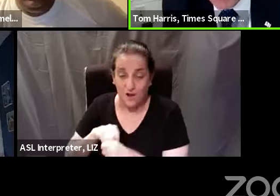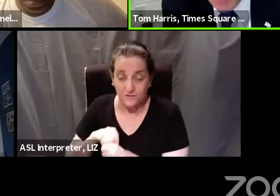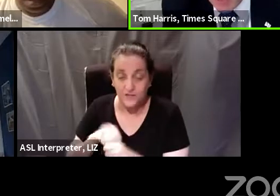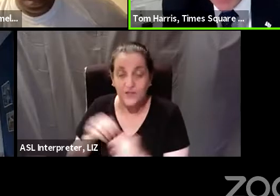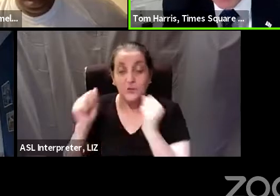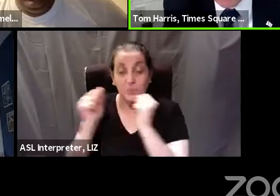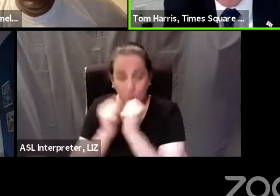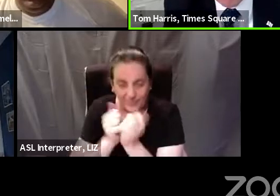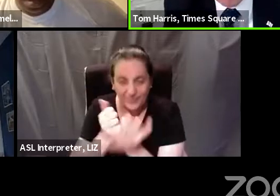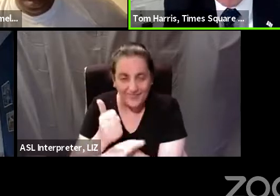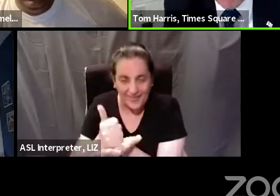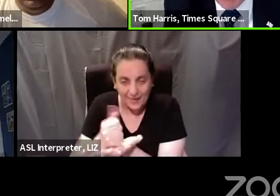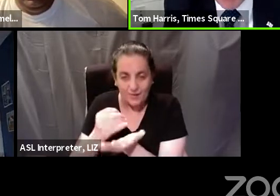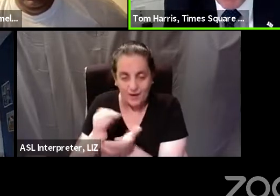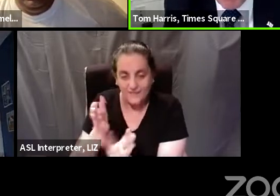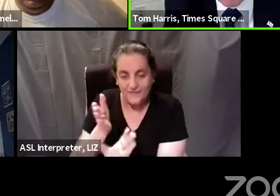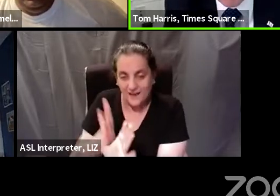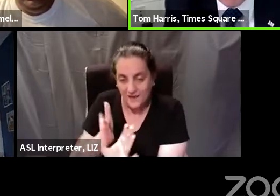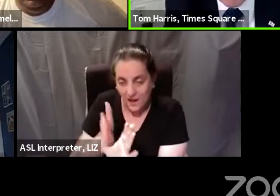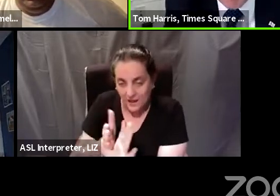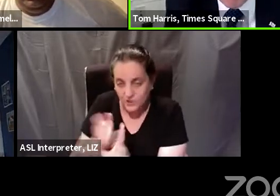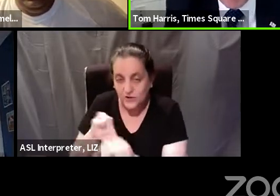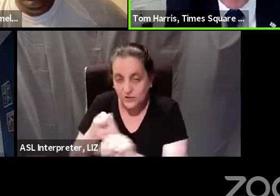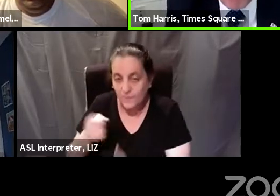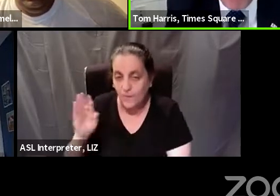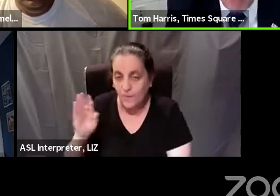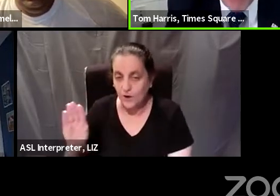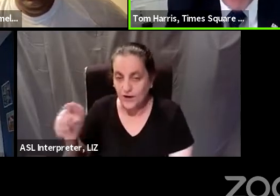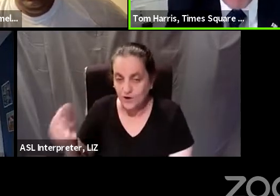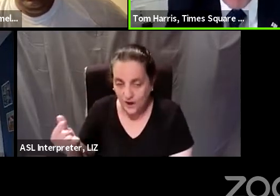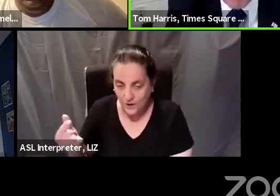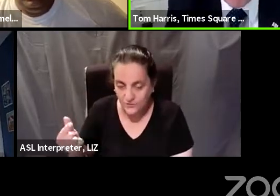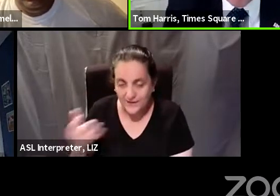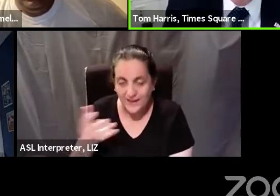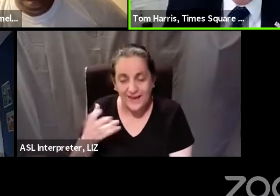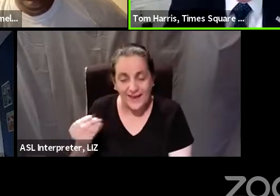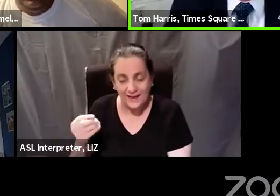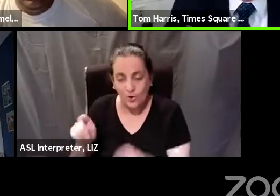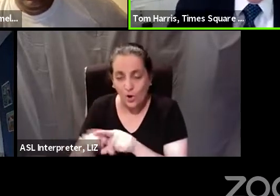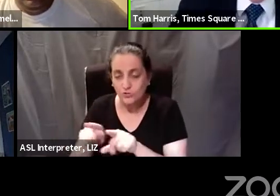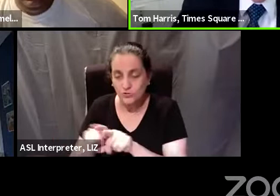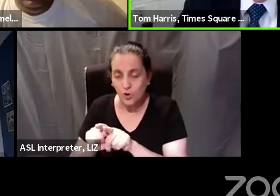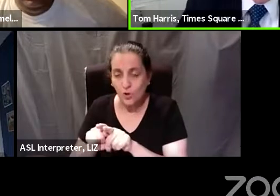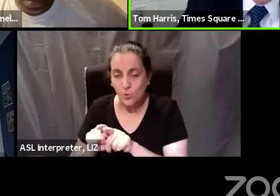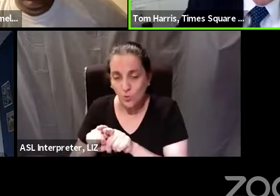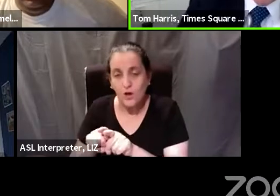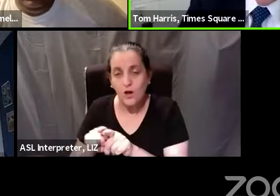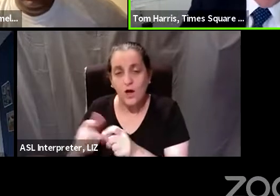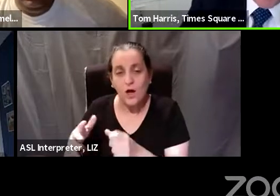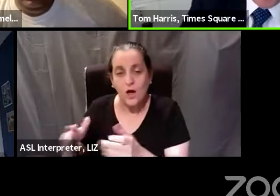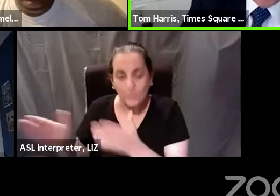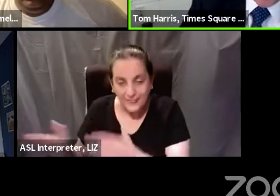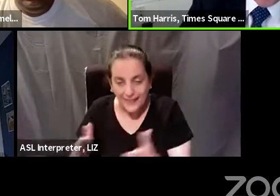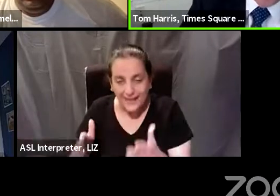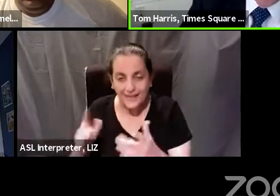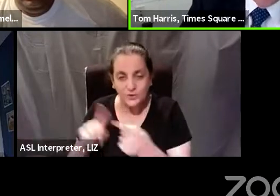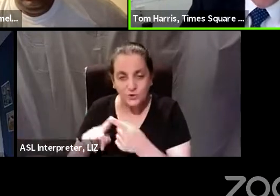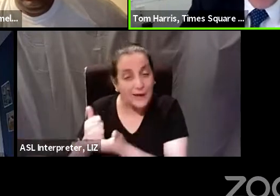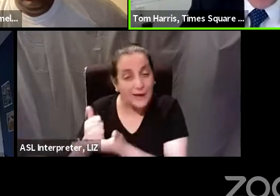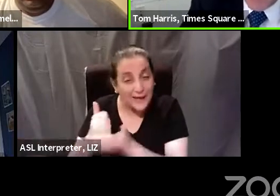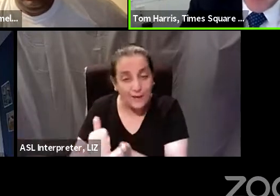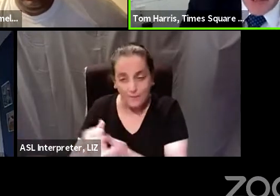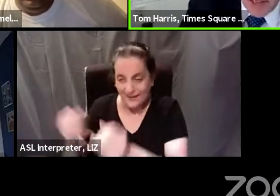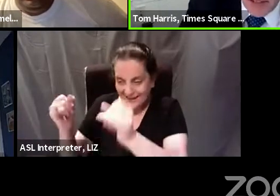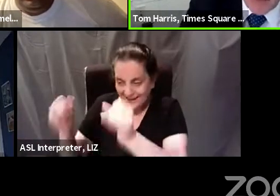of a psychiatrist from Breaking Ground. And it was part of an overall plan to try to help the